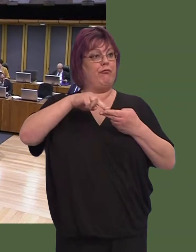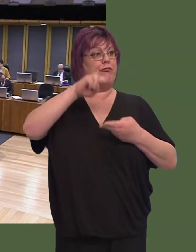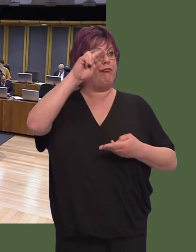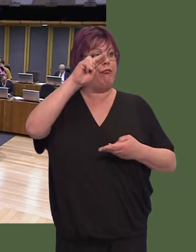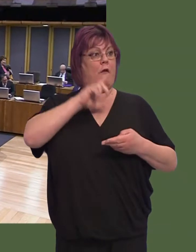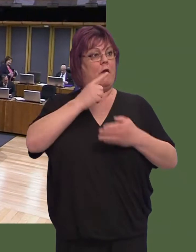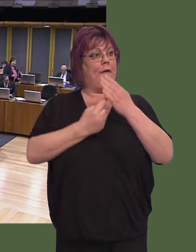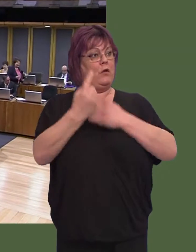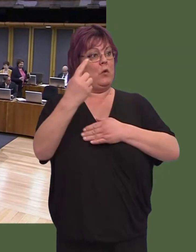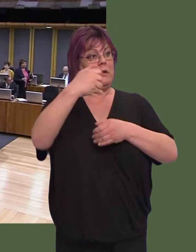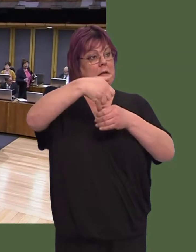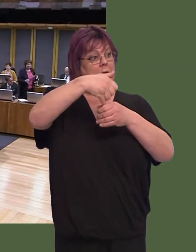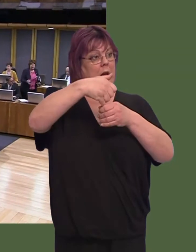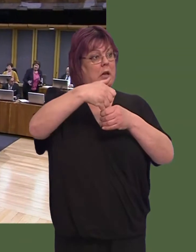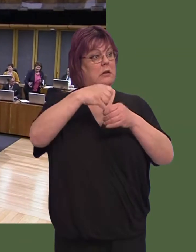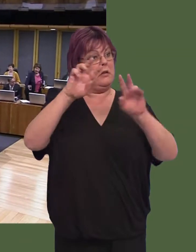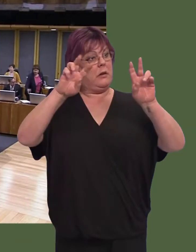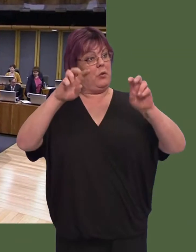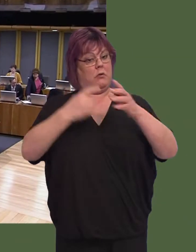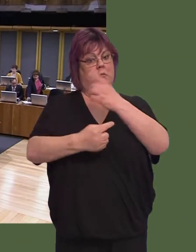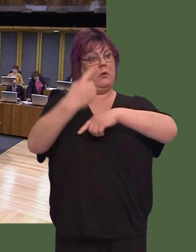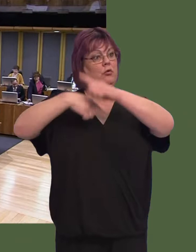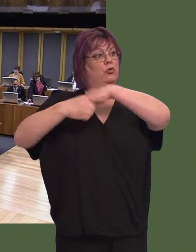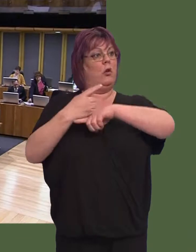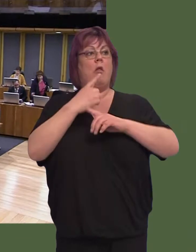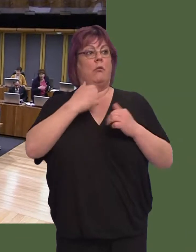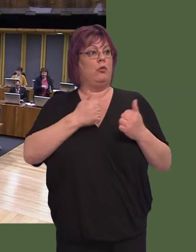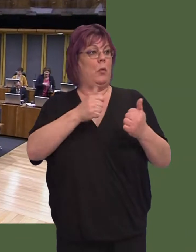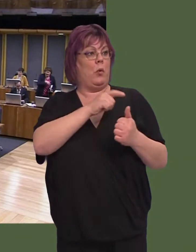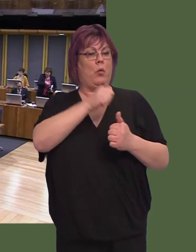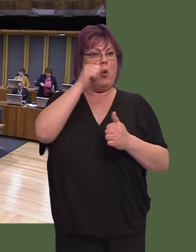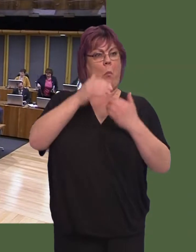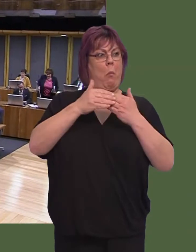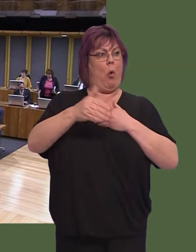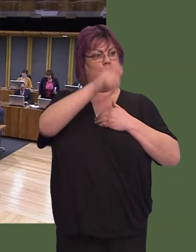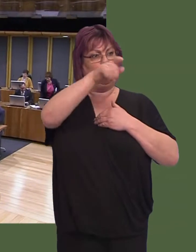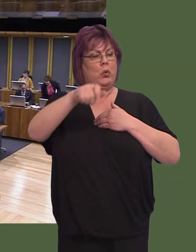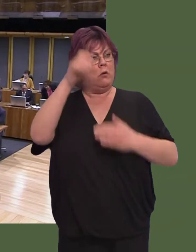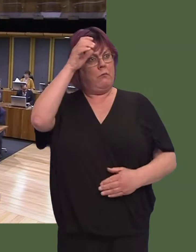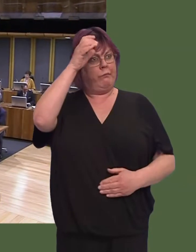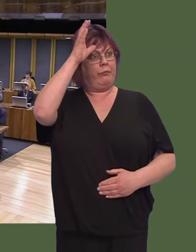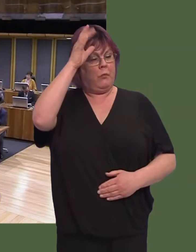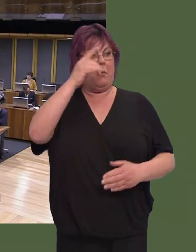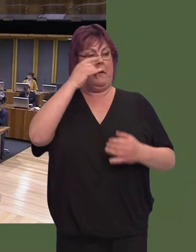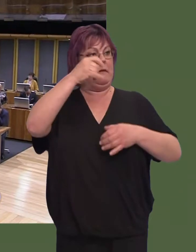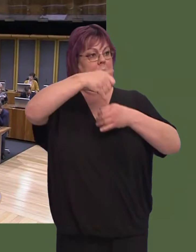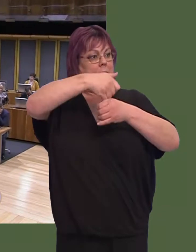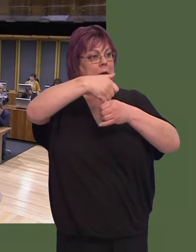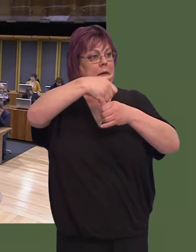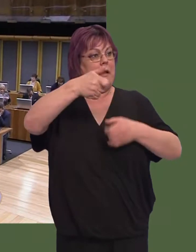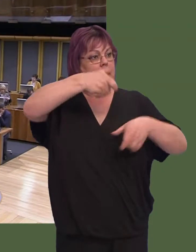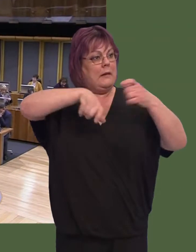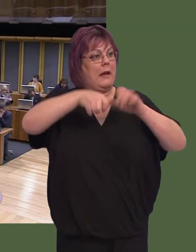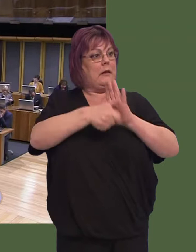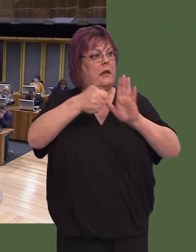science subjects last year. That increase is encouraging, because we know that more young people will be equipped with the science skills and knowledge they need to progress